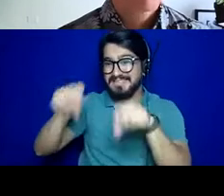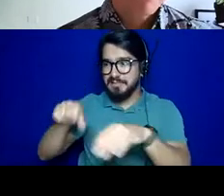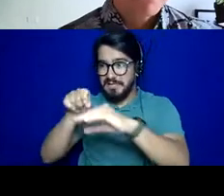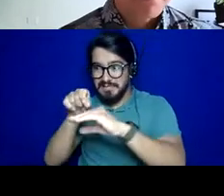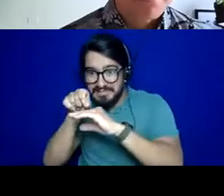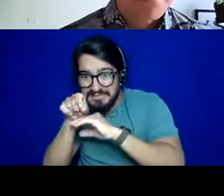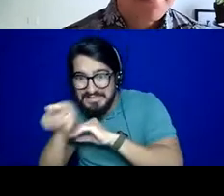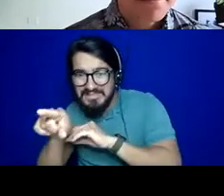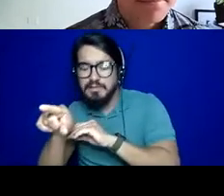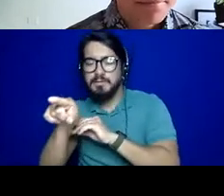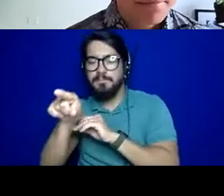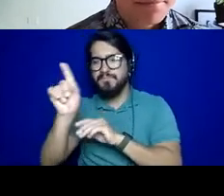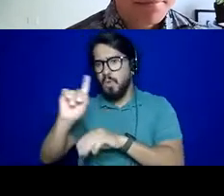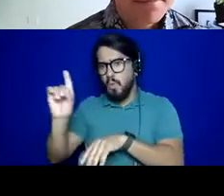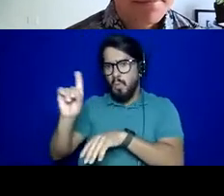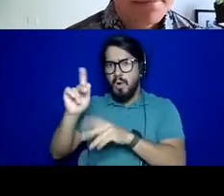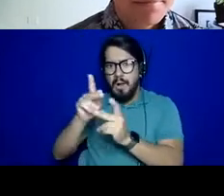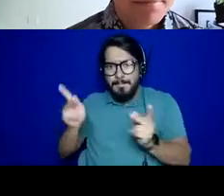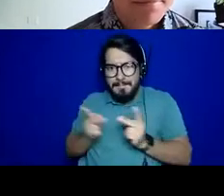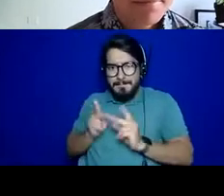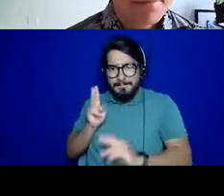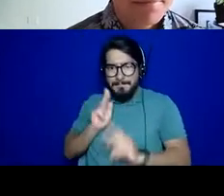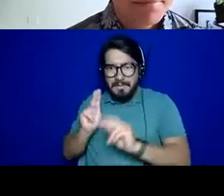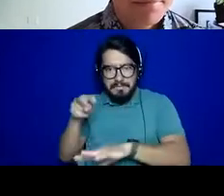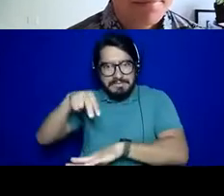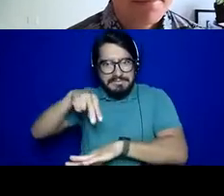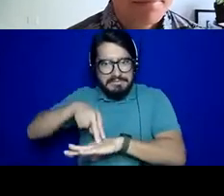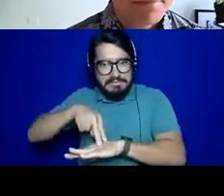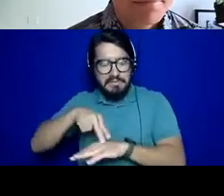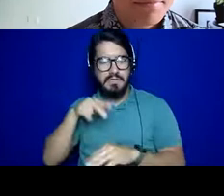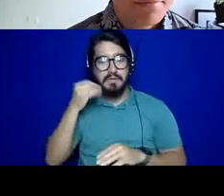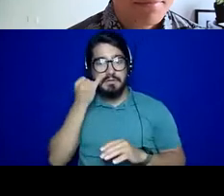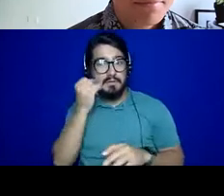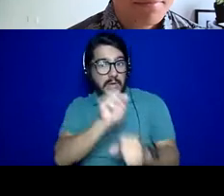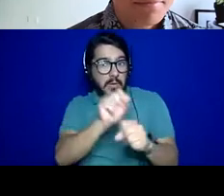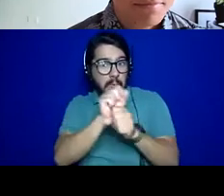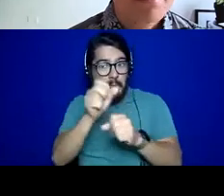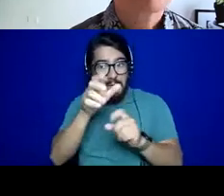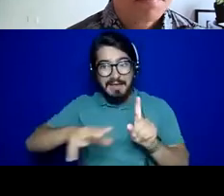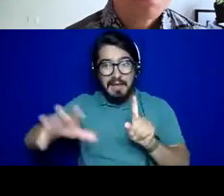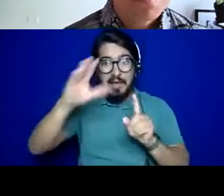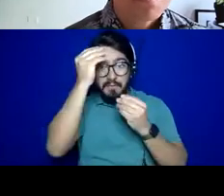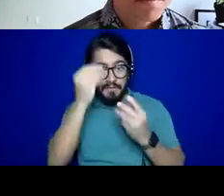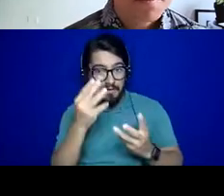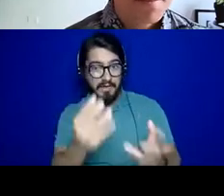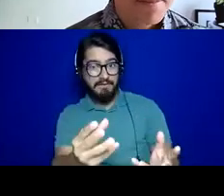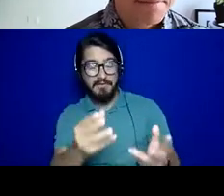locations. But we're also, since we're doing more work around information, misinformation,